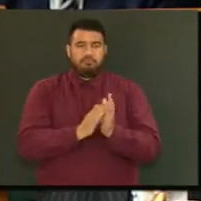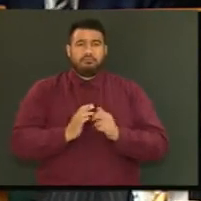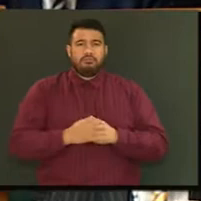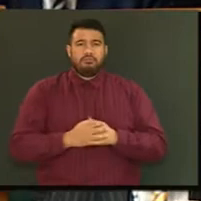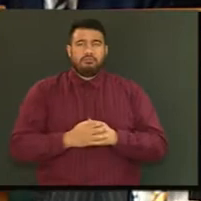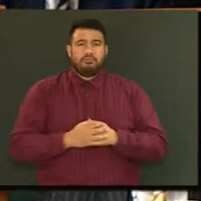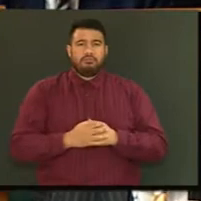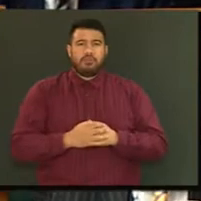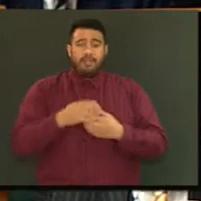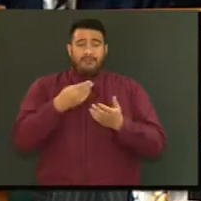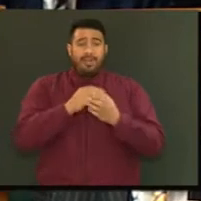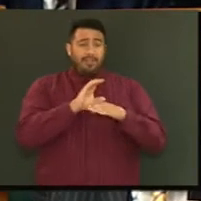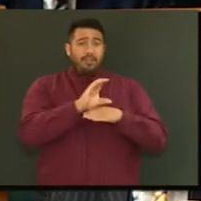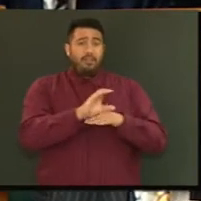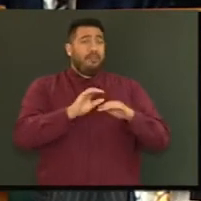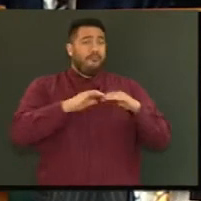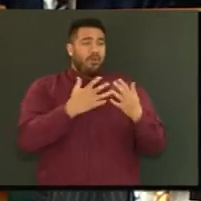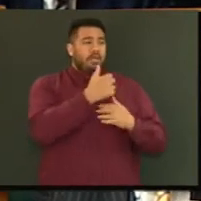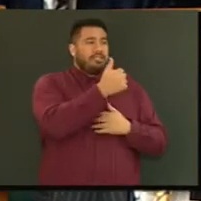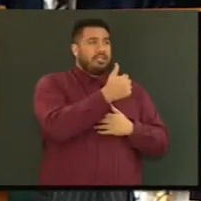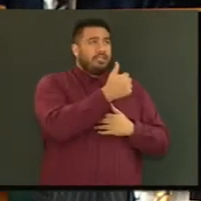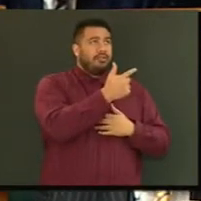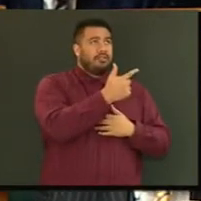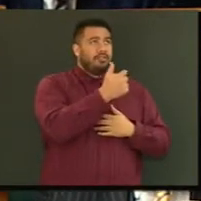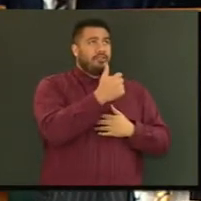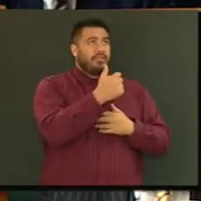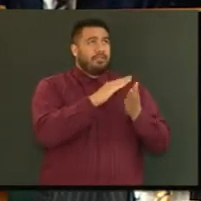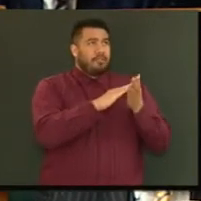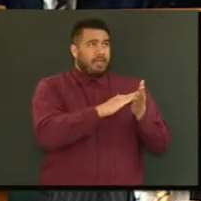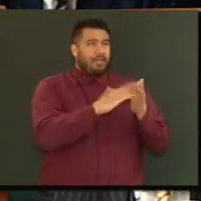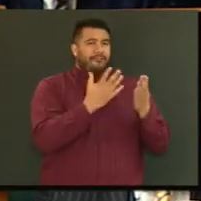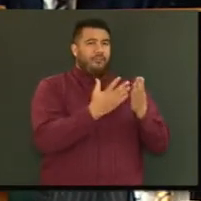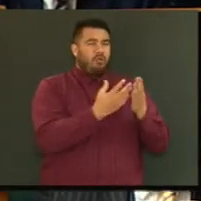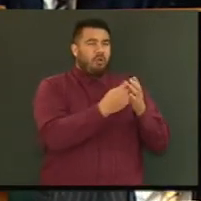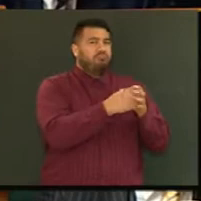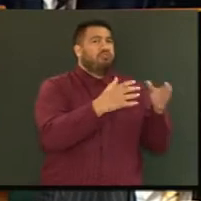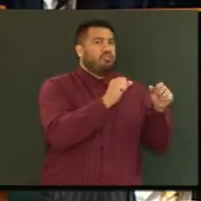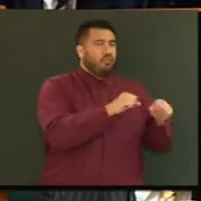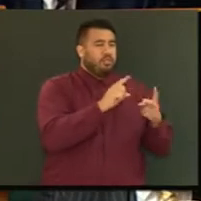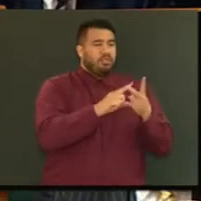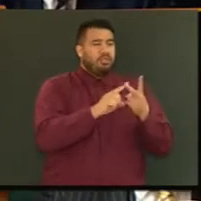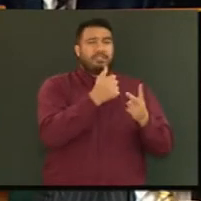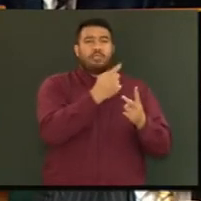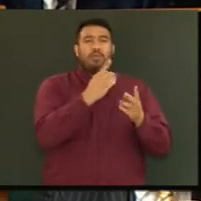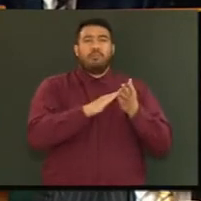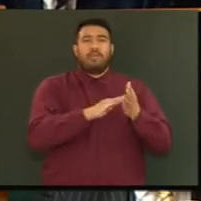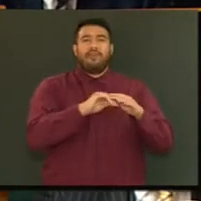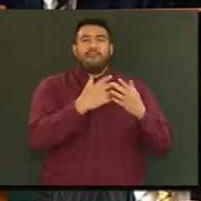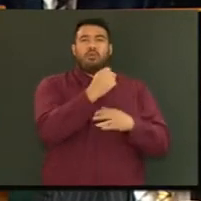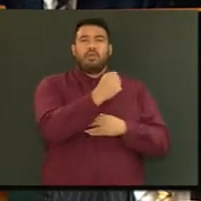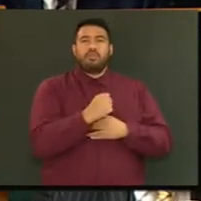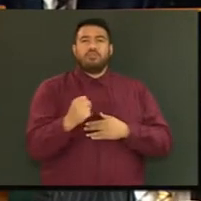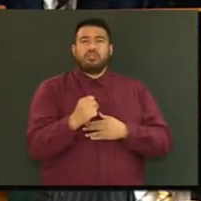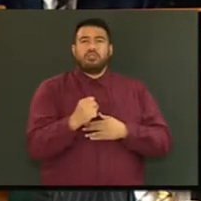The funding includes $767 million for role growth, a $61 million increase in operational grant funding